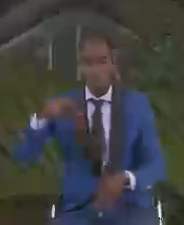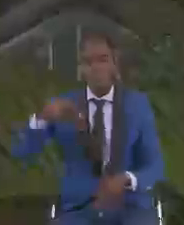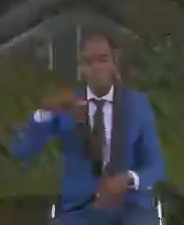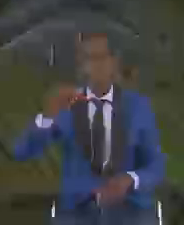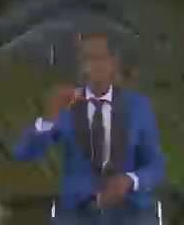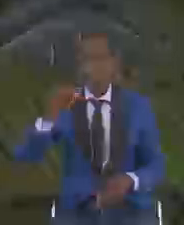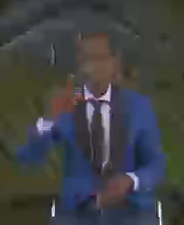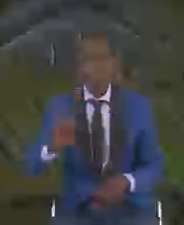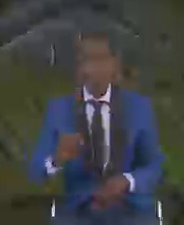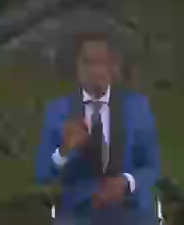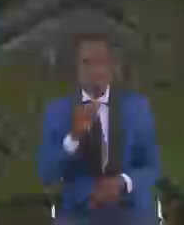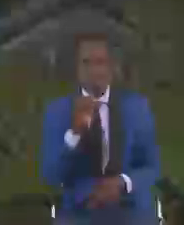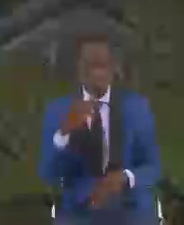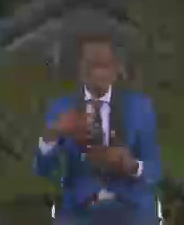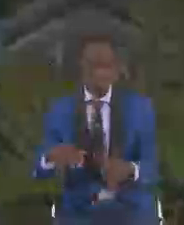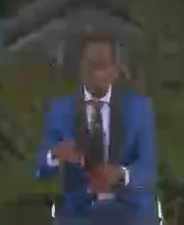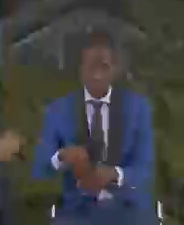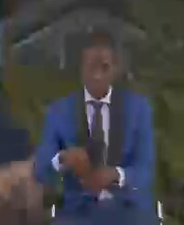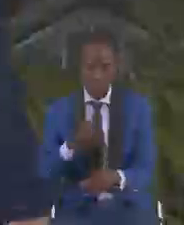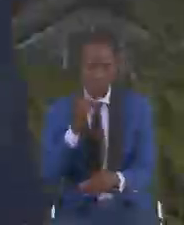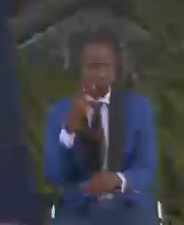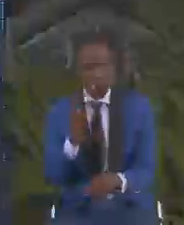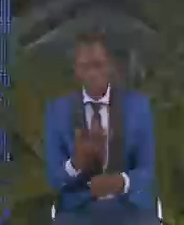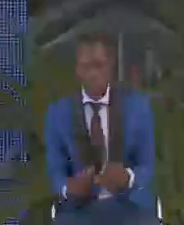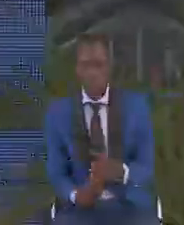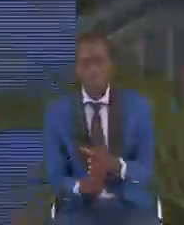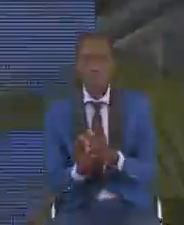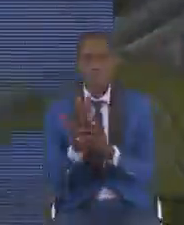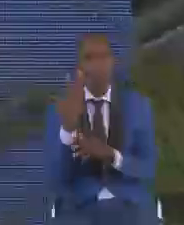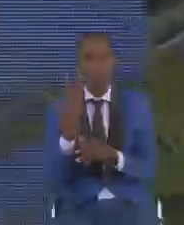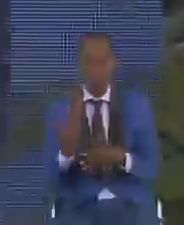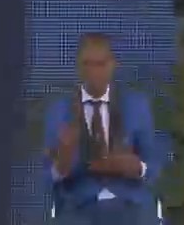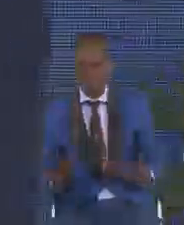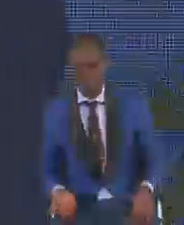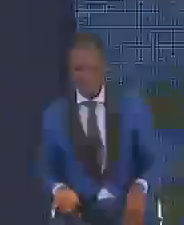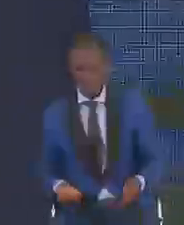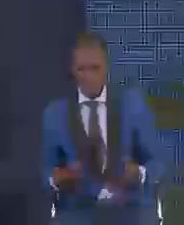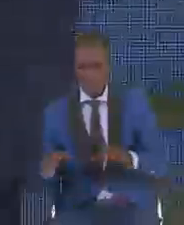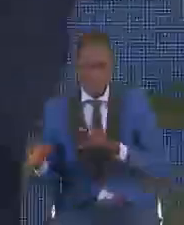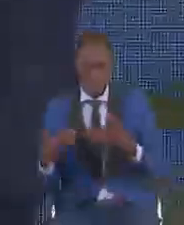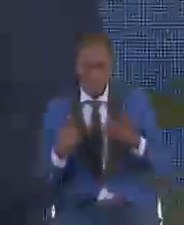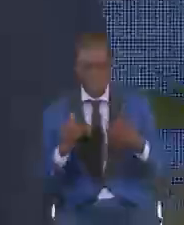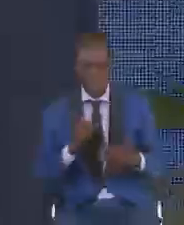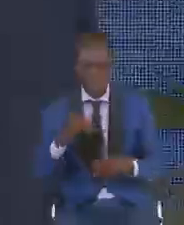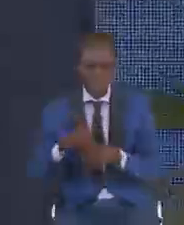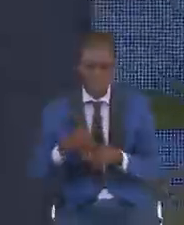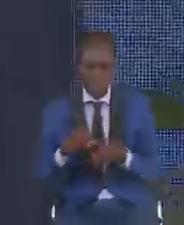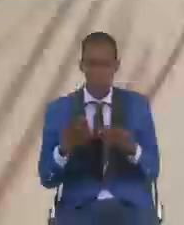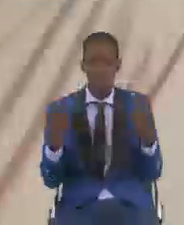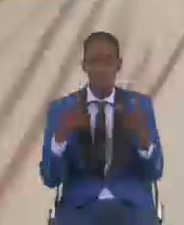time that you have planted. Have I labored in vain? Have I planted in vain? You will not labor in